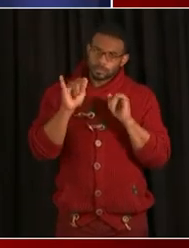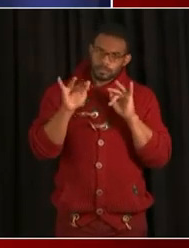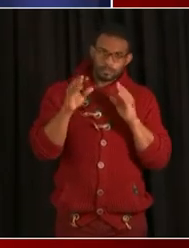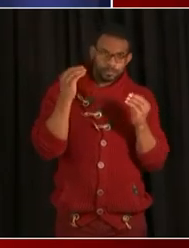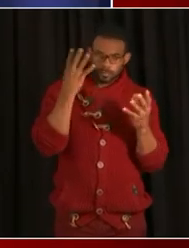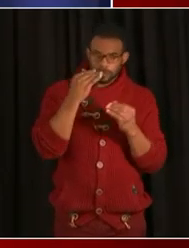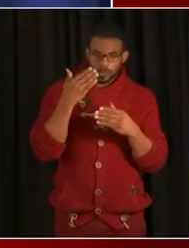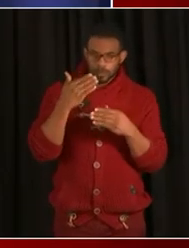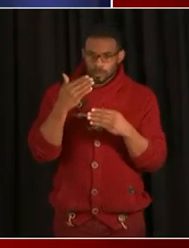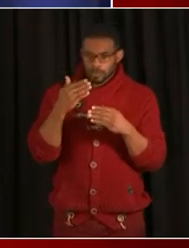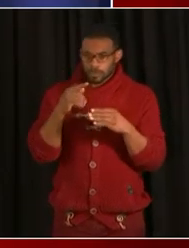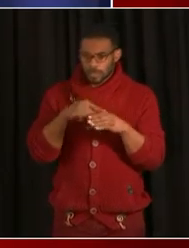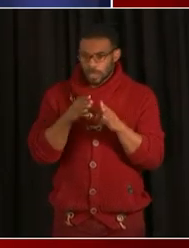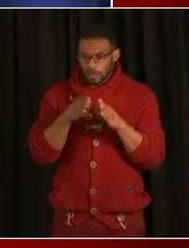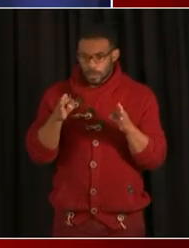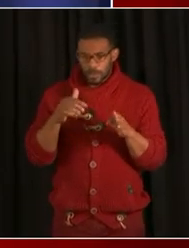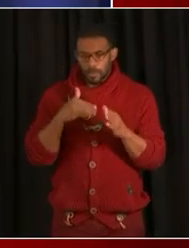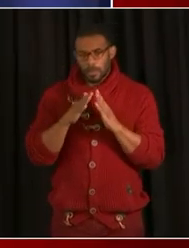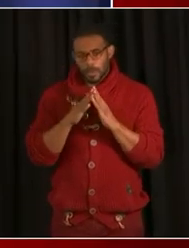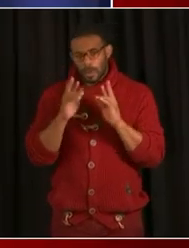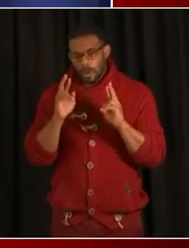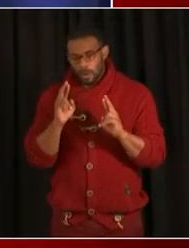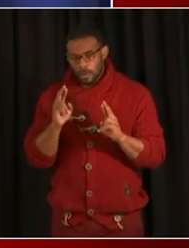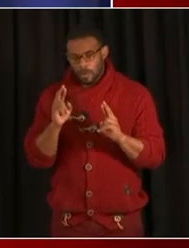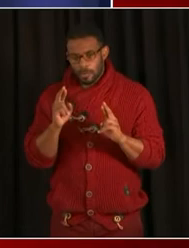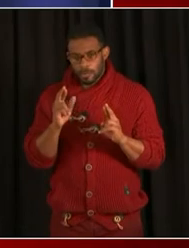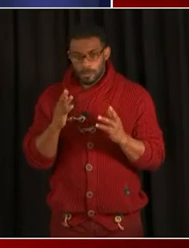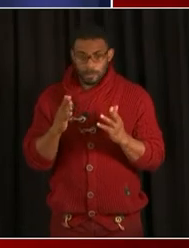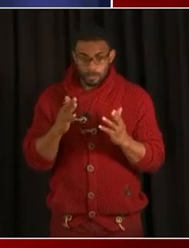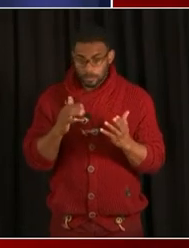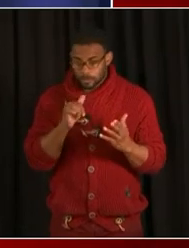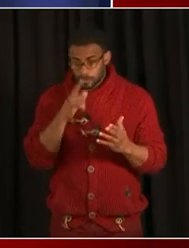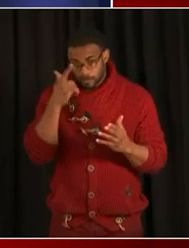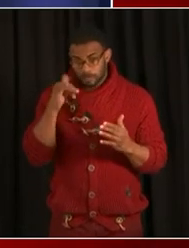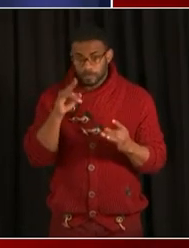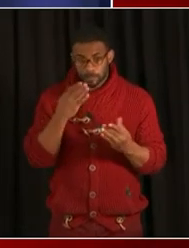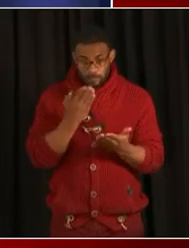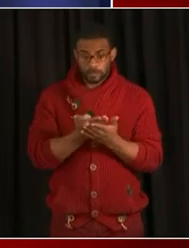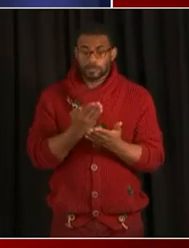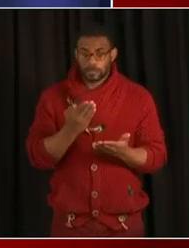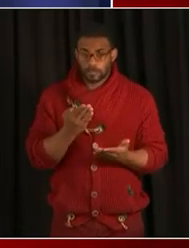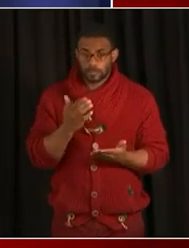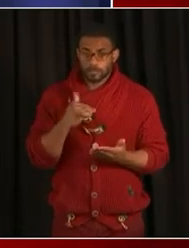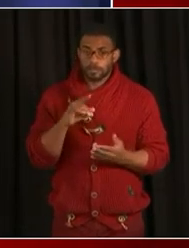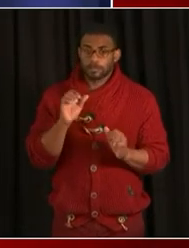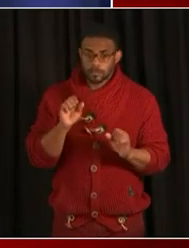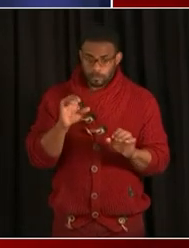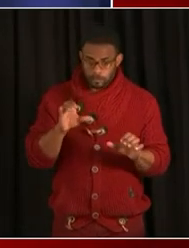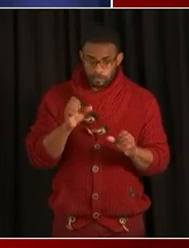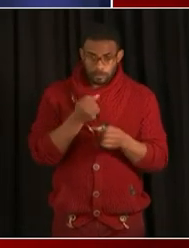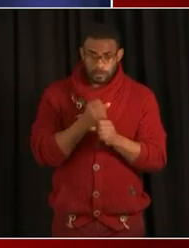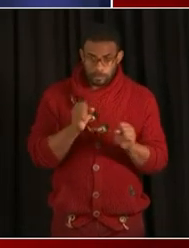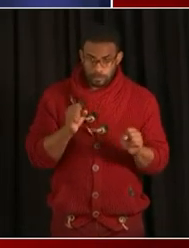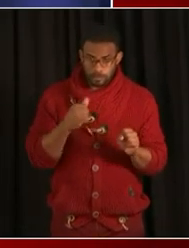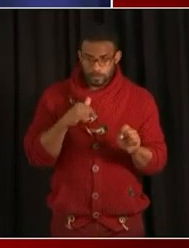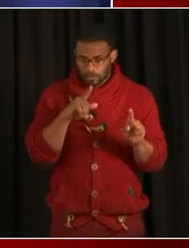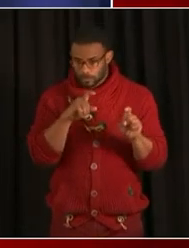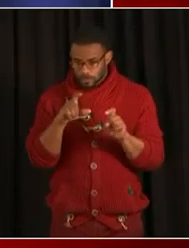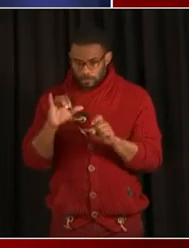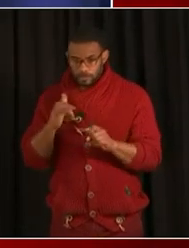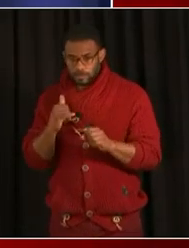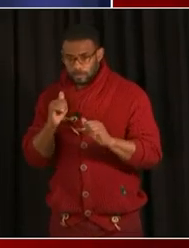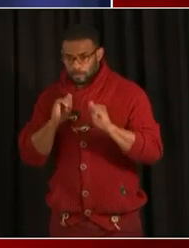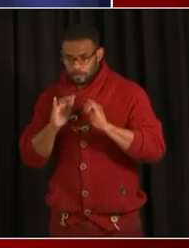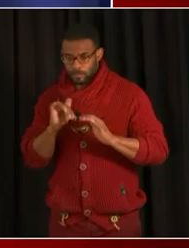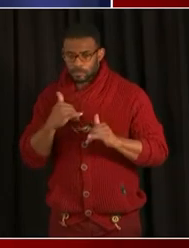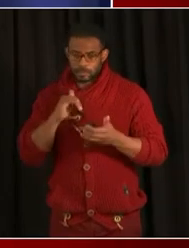magical window that we pray and hope may open up, because we did prove that we could do it safely. We tested